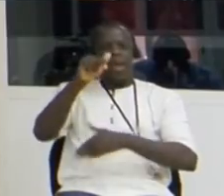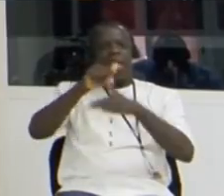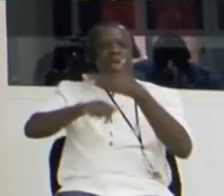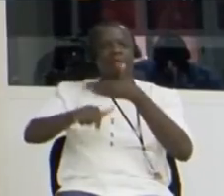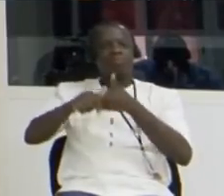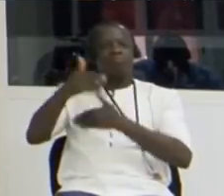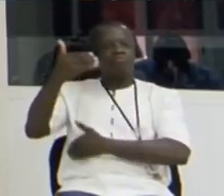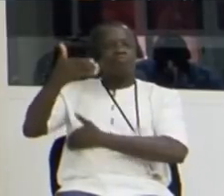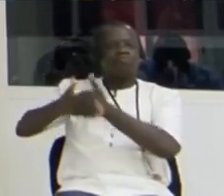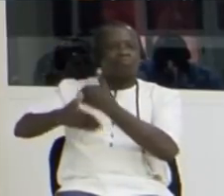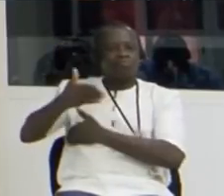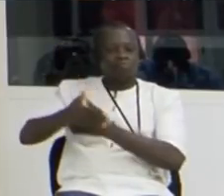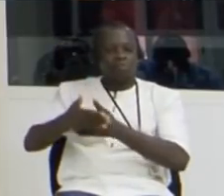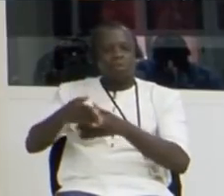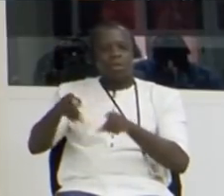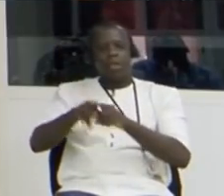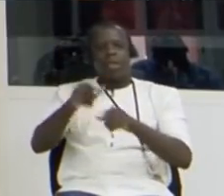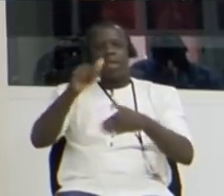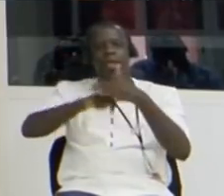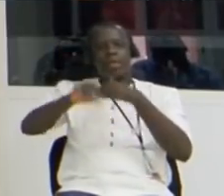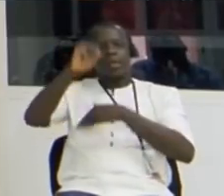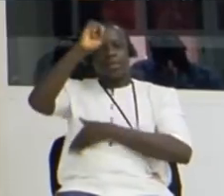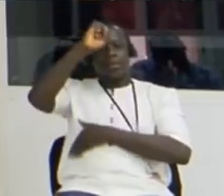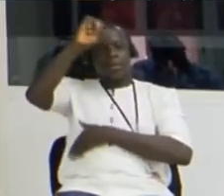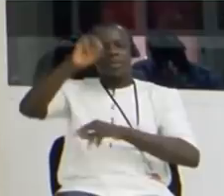close proximity to the ex-president?